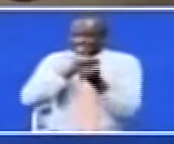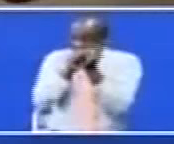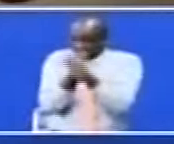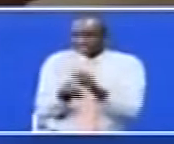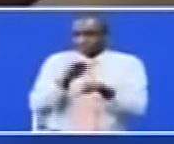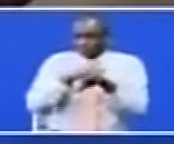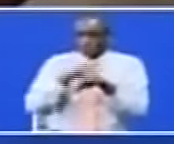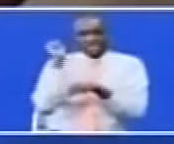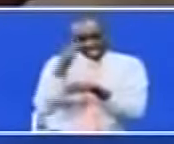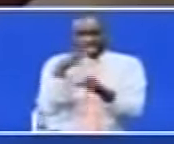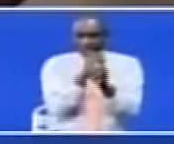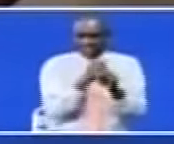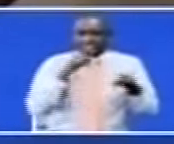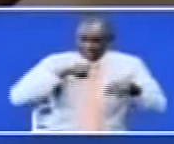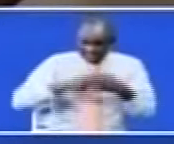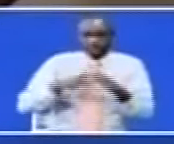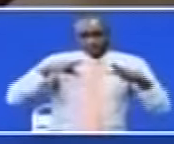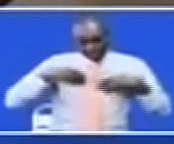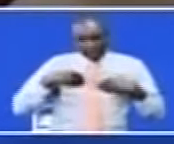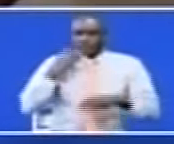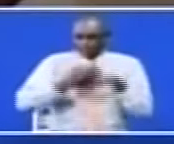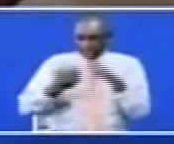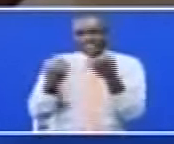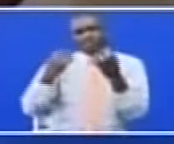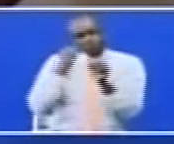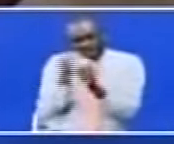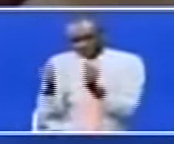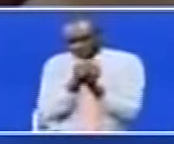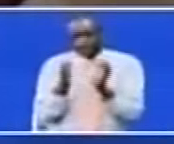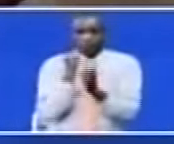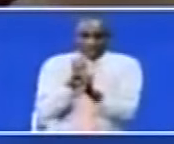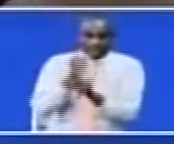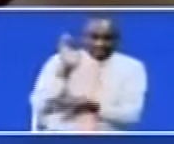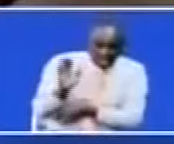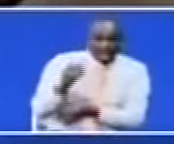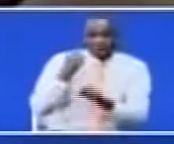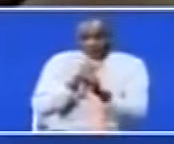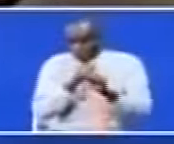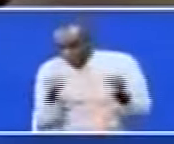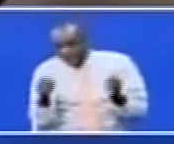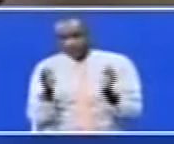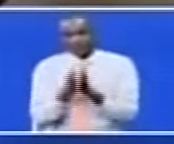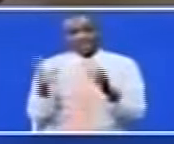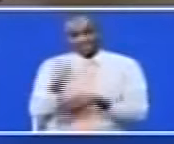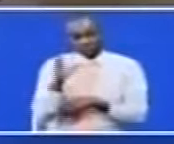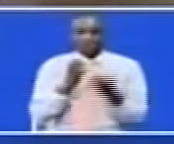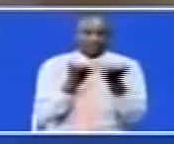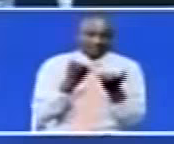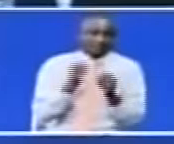as Kenyan organizations begin to appreciate how building synergy among workers boosts productivity levels and customer